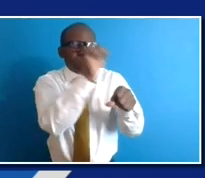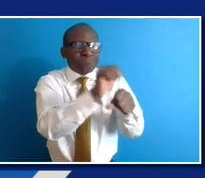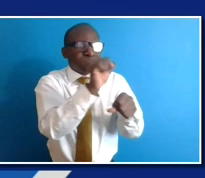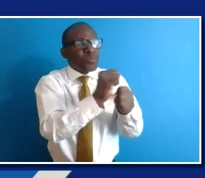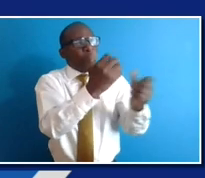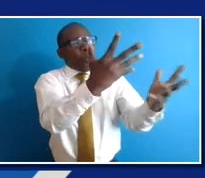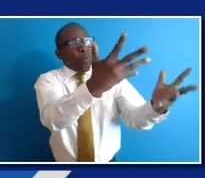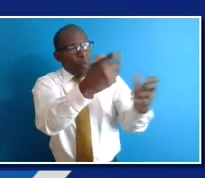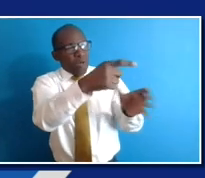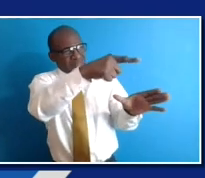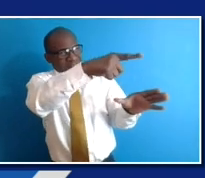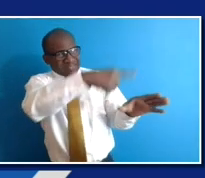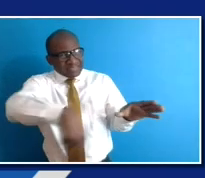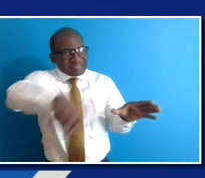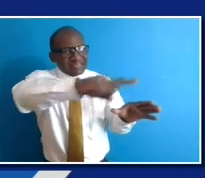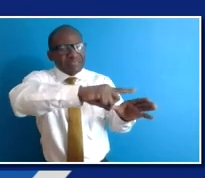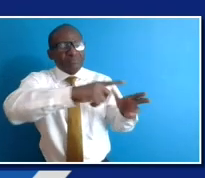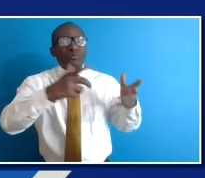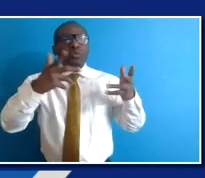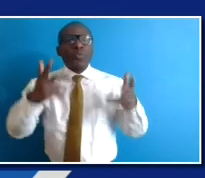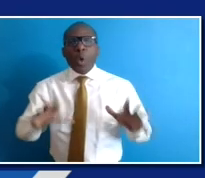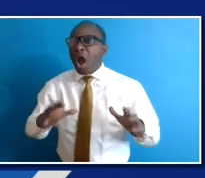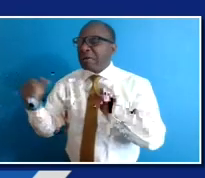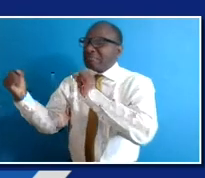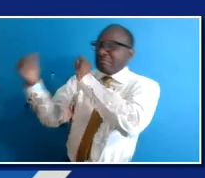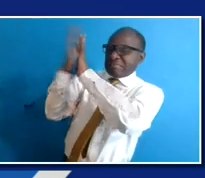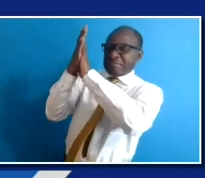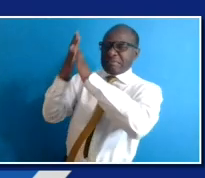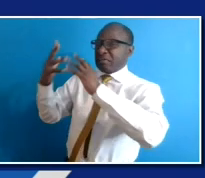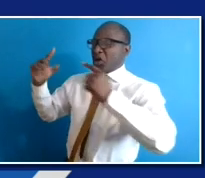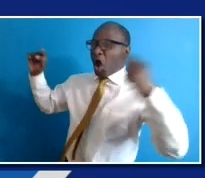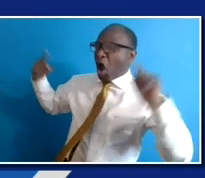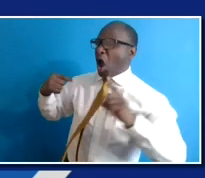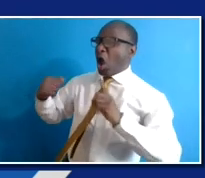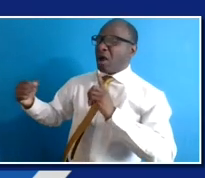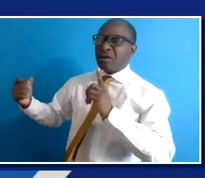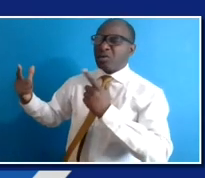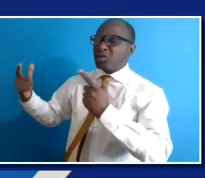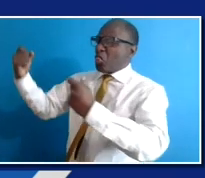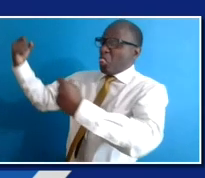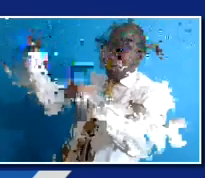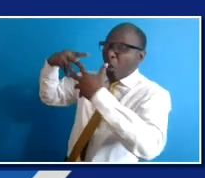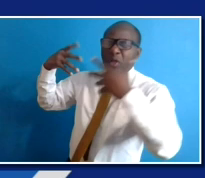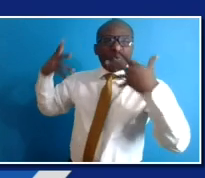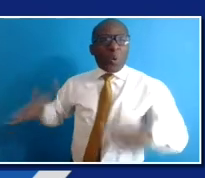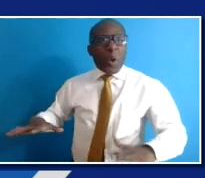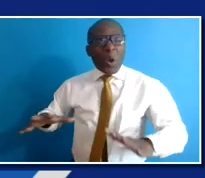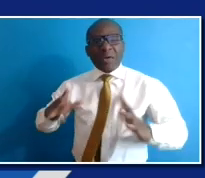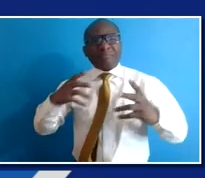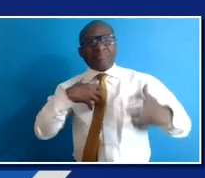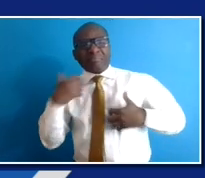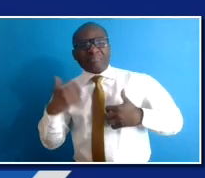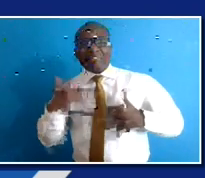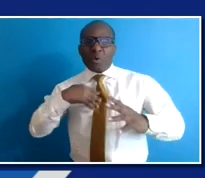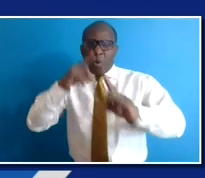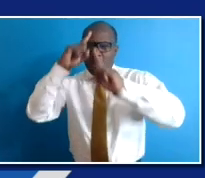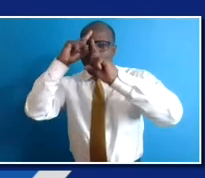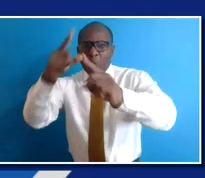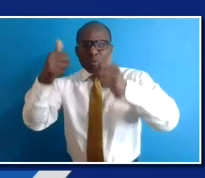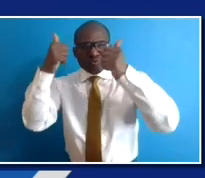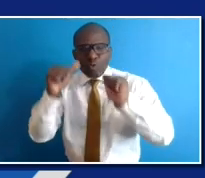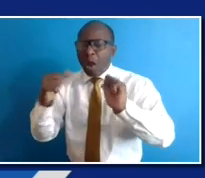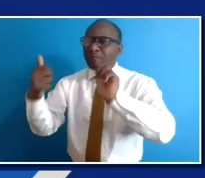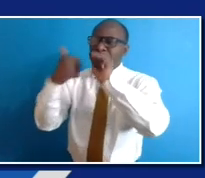confrontation. We don't want something where people get tickets or get arrested. We want people to comply, not because we want to force people to live their life a certain